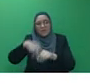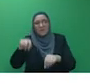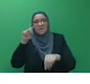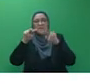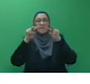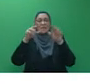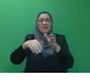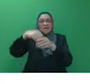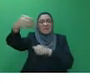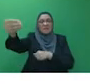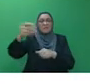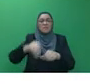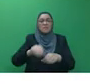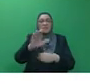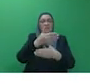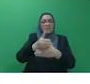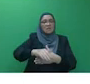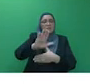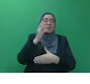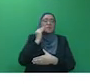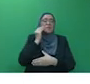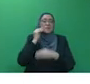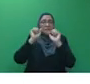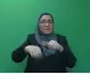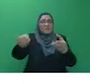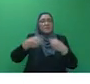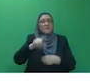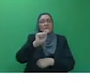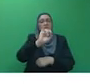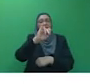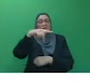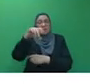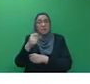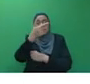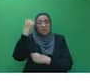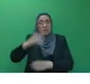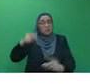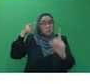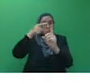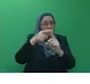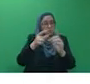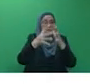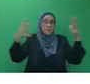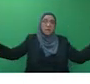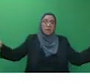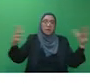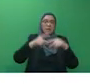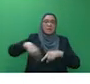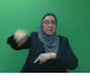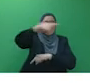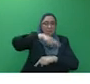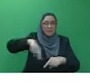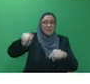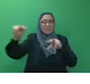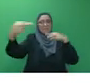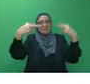more for the audience out there but through the sharing of your experience uh can you give some concrete tips because we are targeting a huge audience out